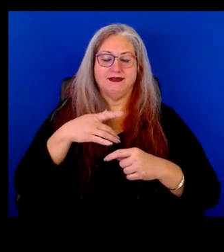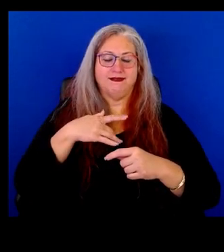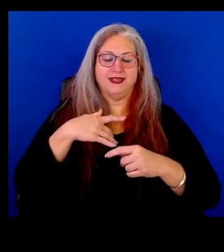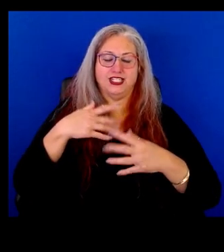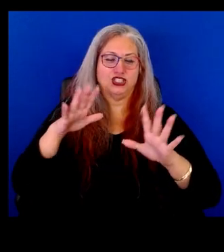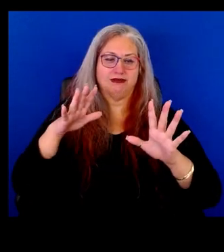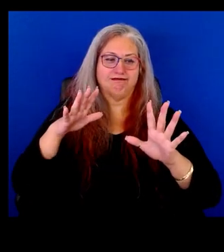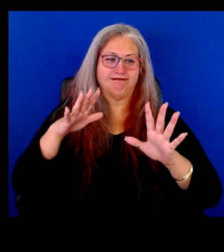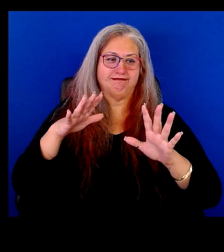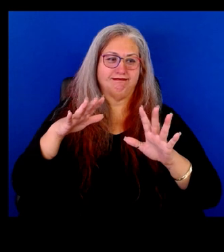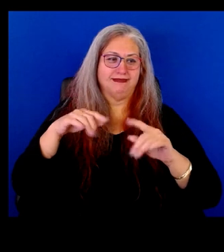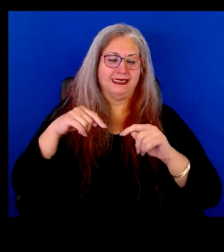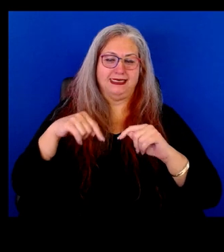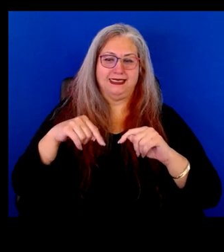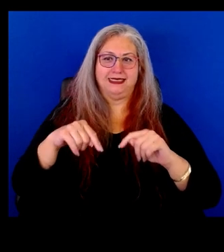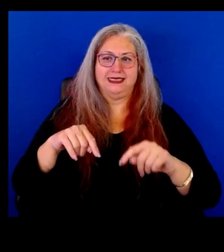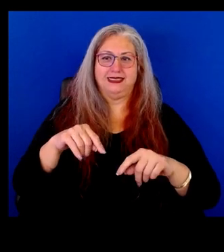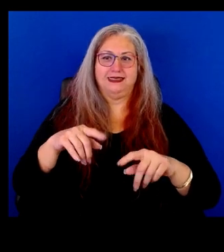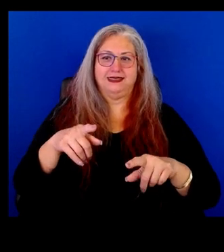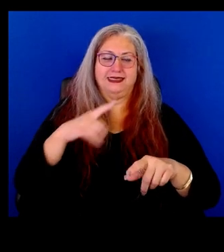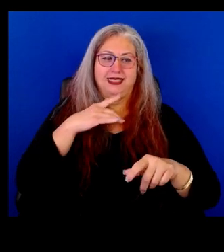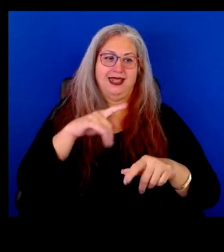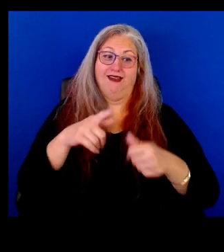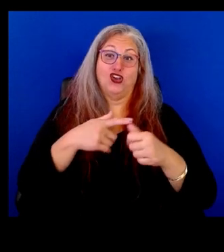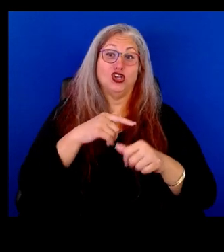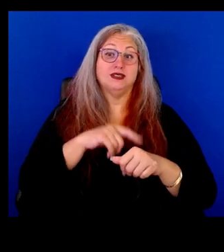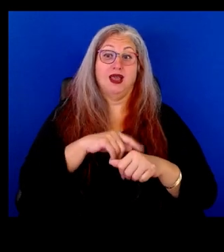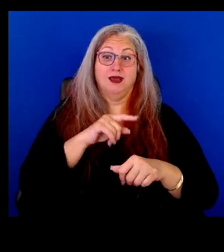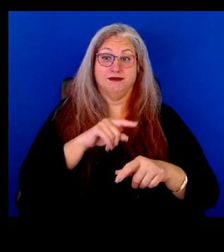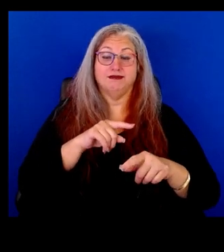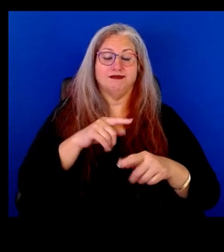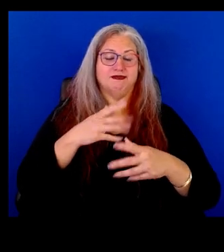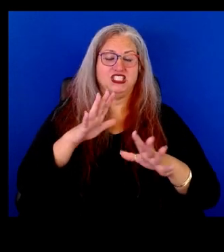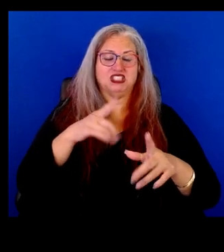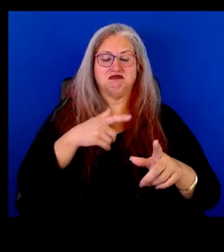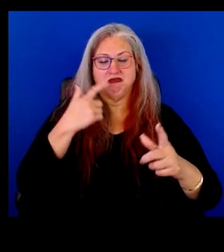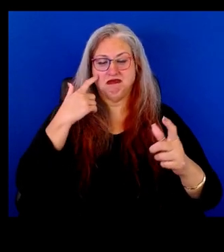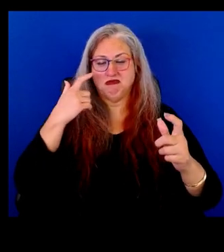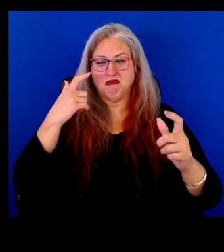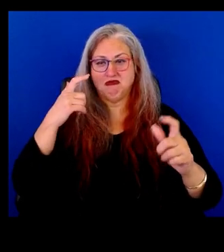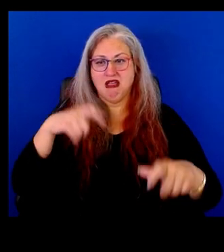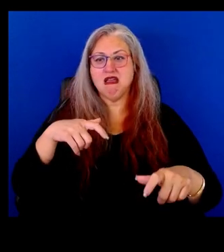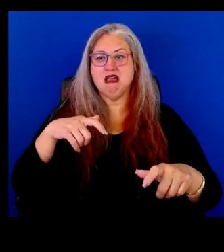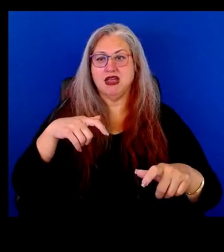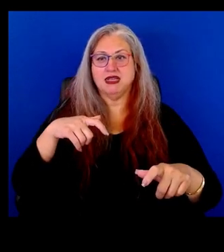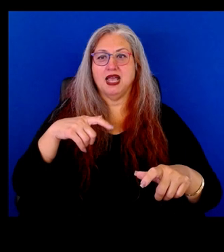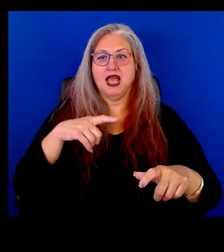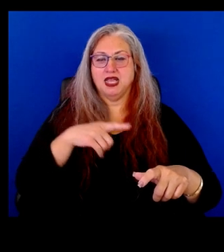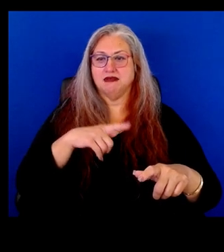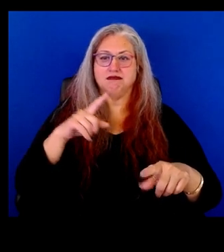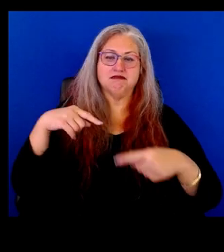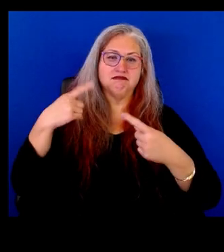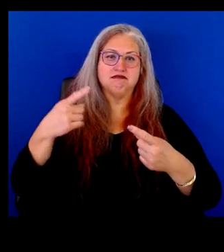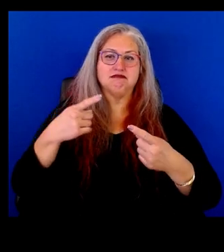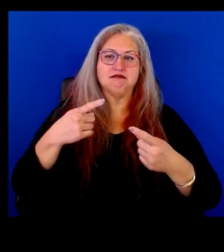she nearly lost her nerves. And it was the first time that she cries. And she